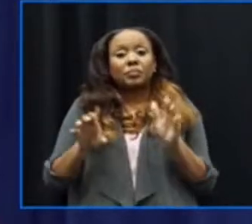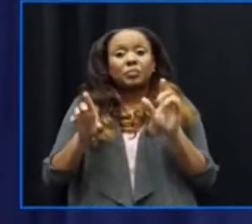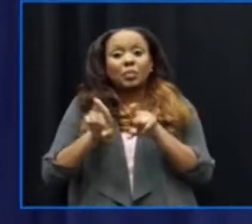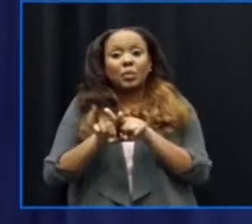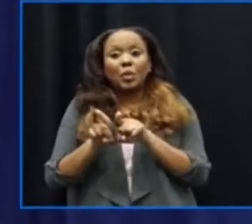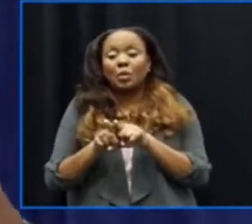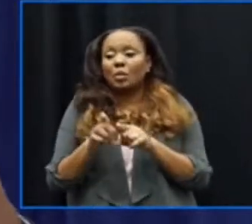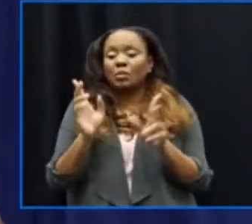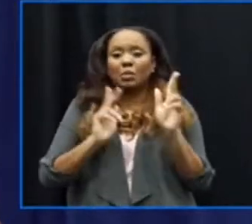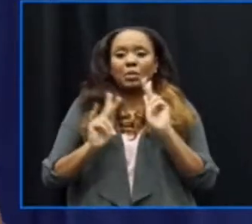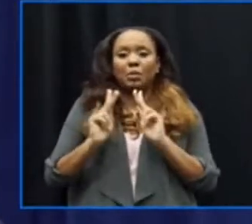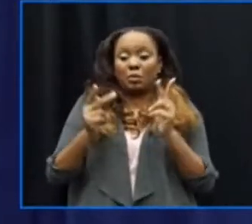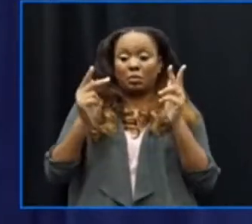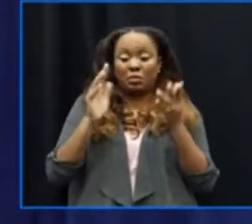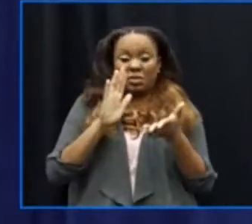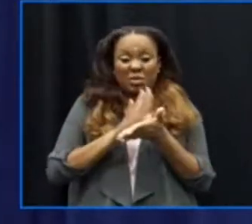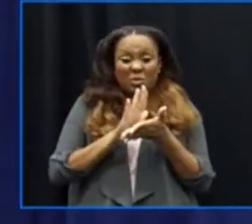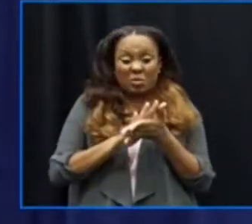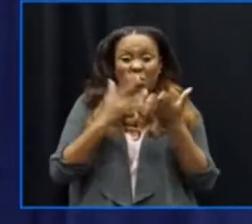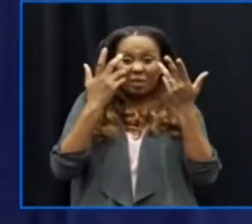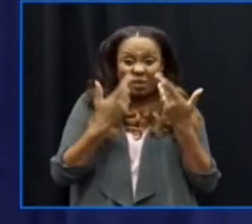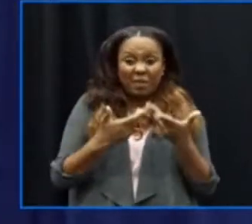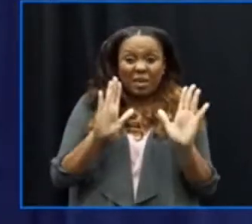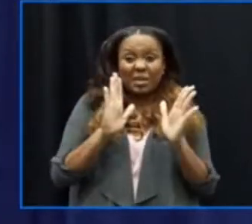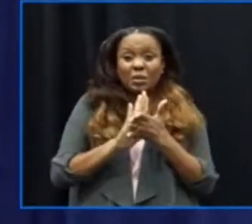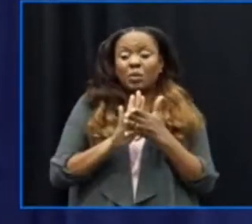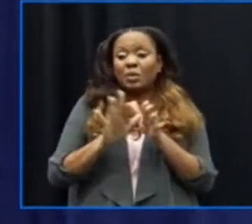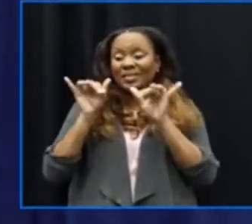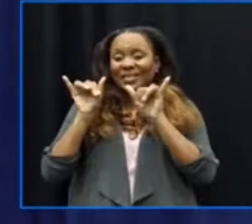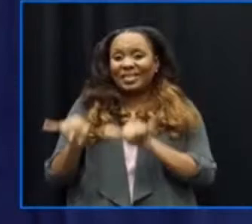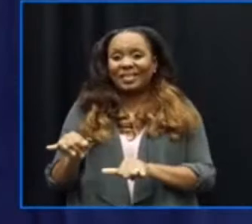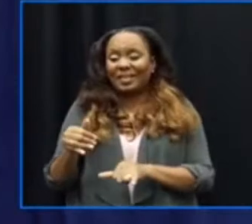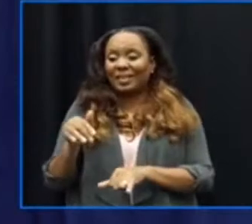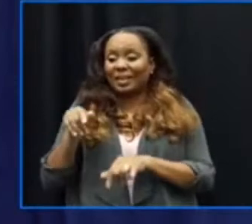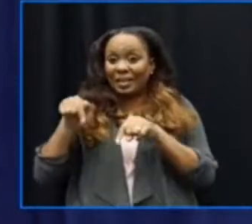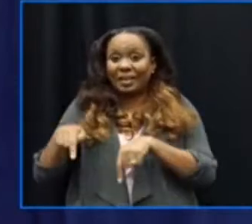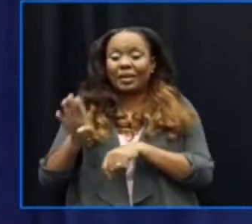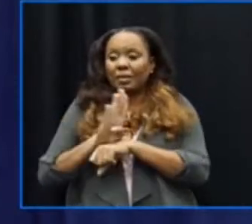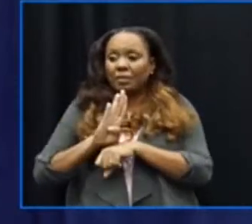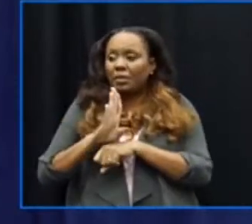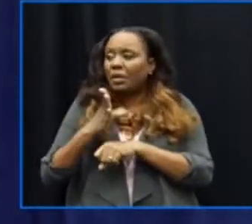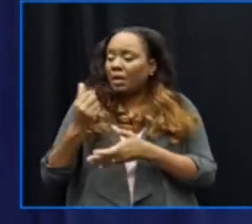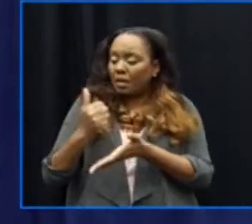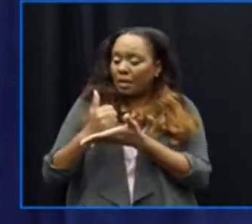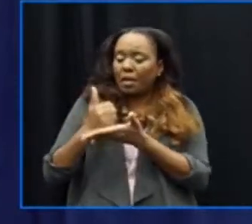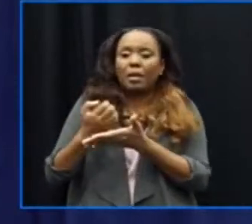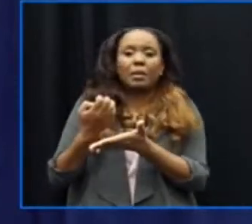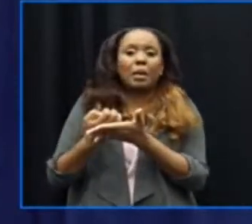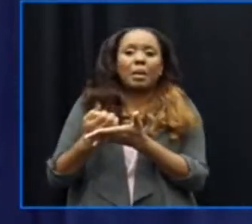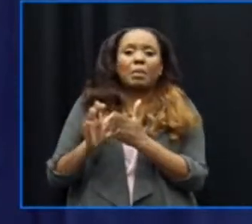in Barbados, they work in Barbados, and they help turn the economy over and over.